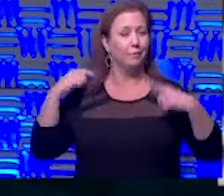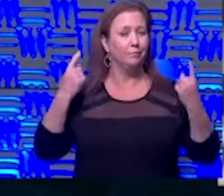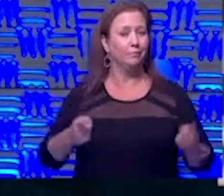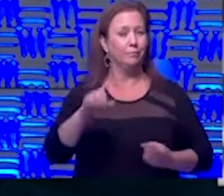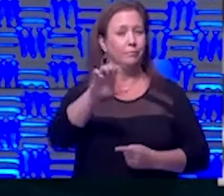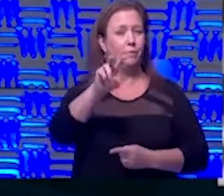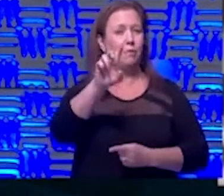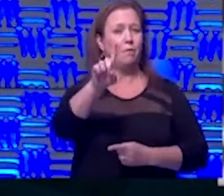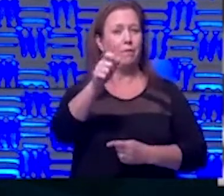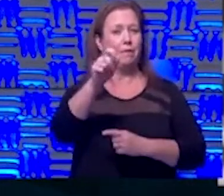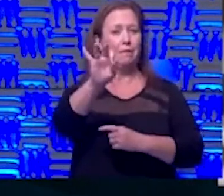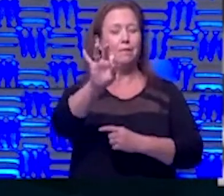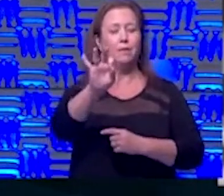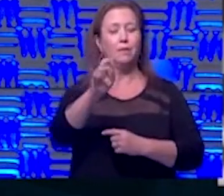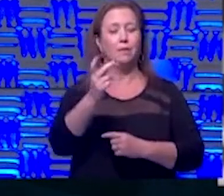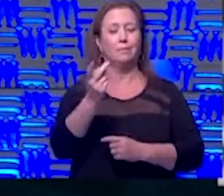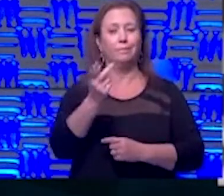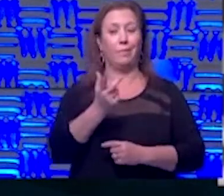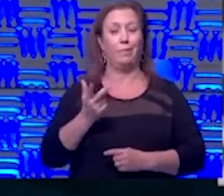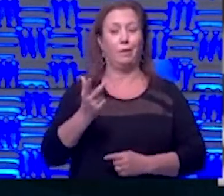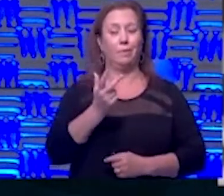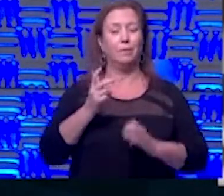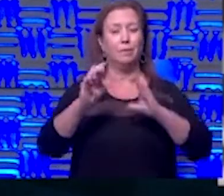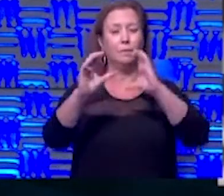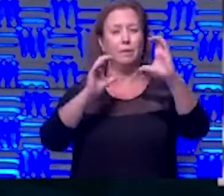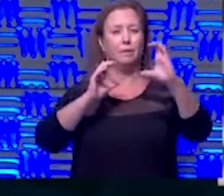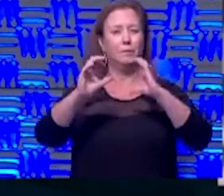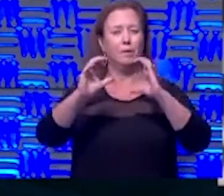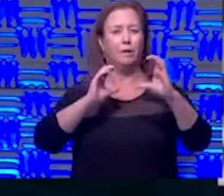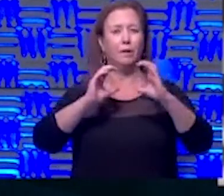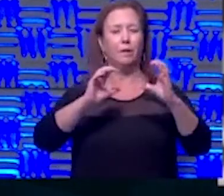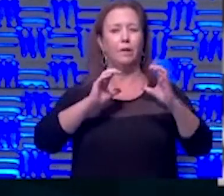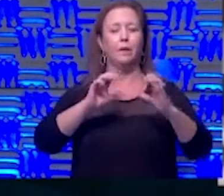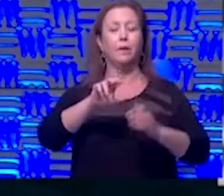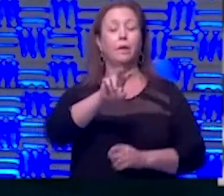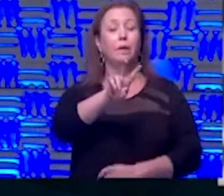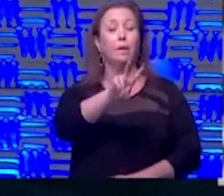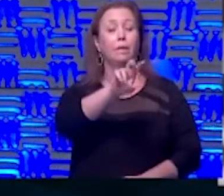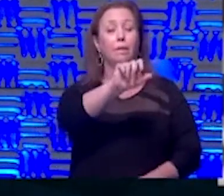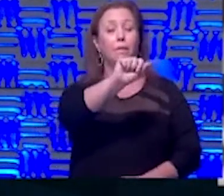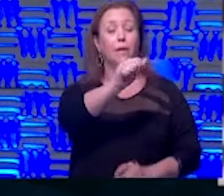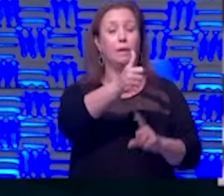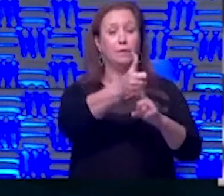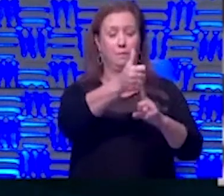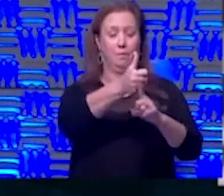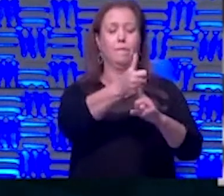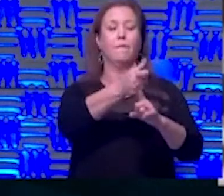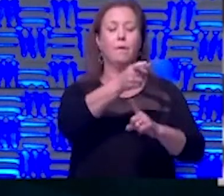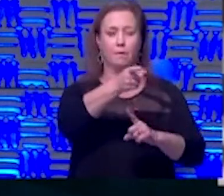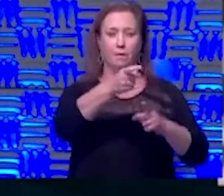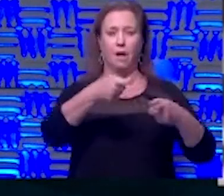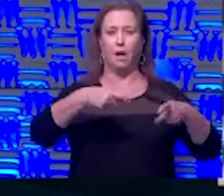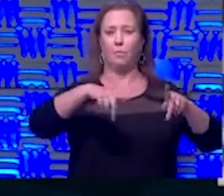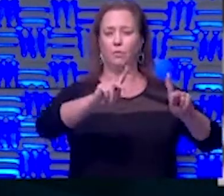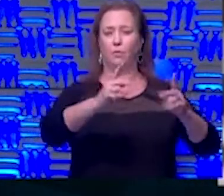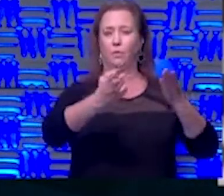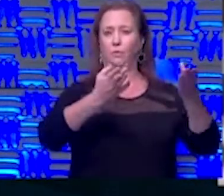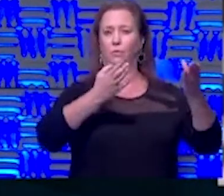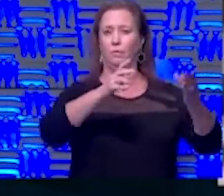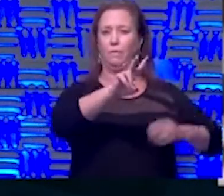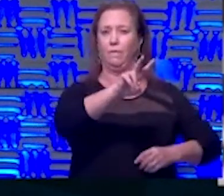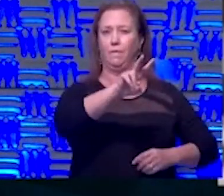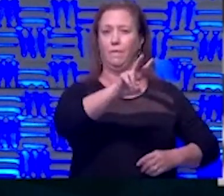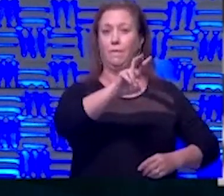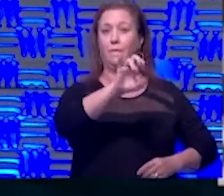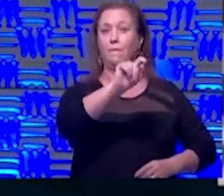communicating. I would say that the VA has had their opportunity to serve veterans in